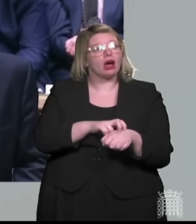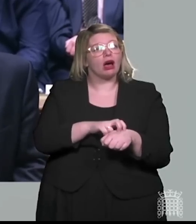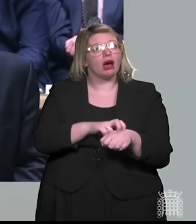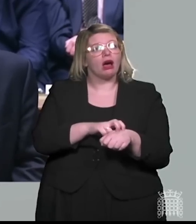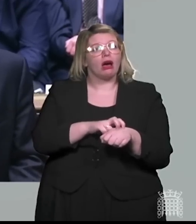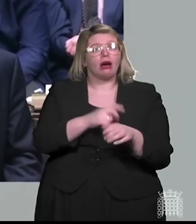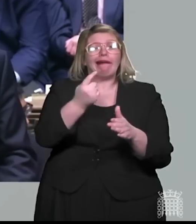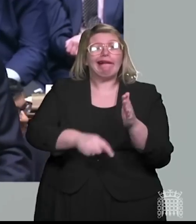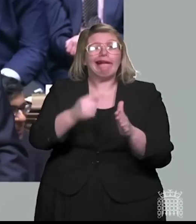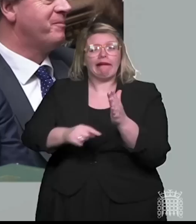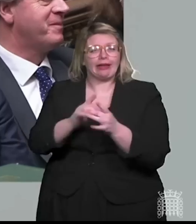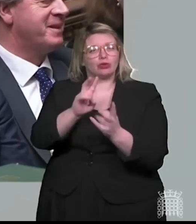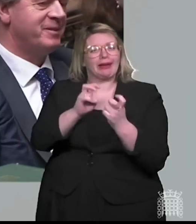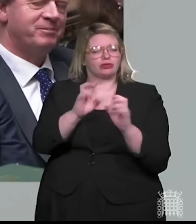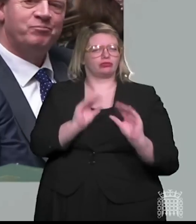receiving a tax charge,